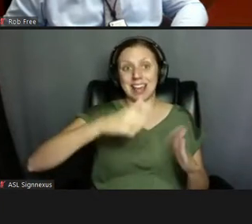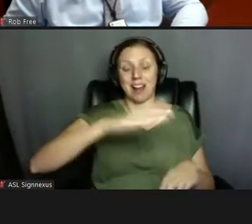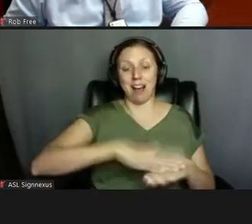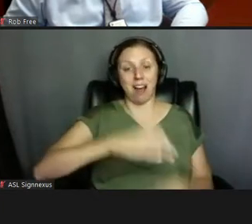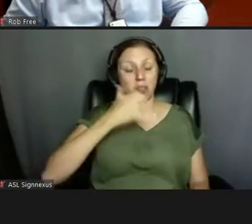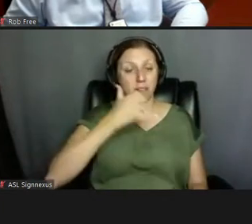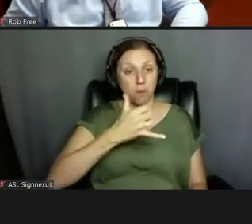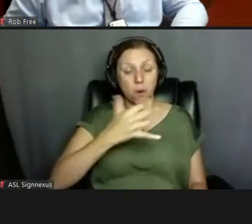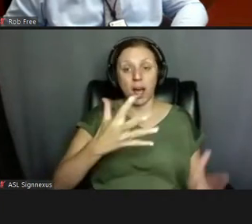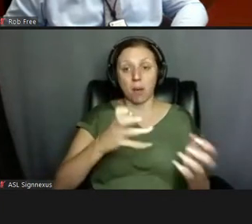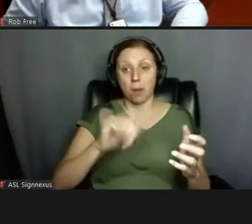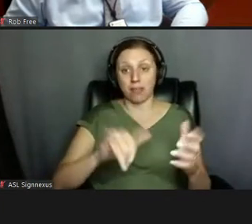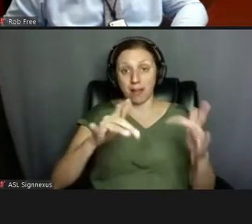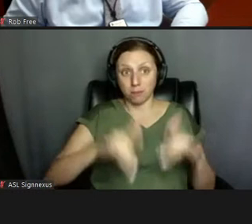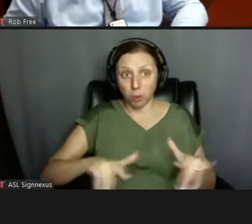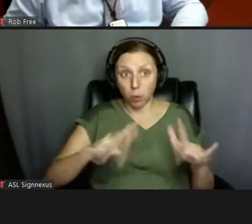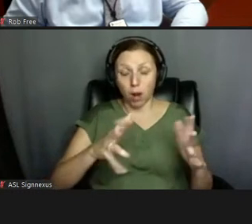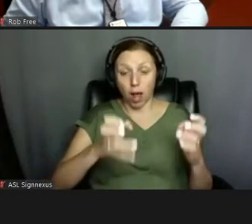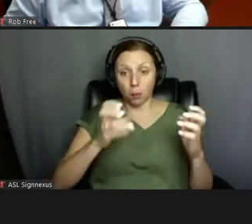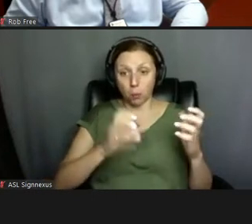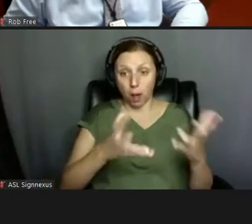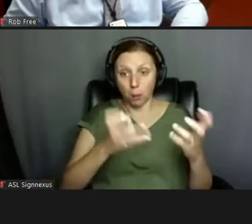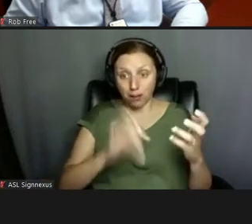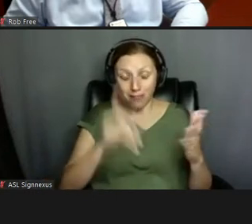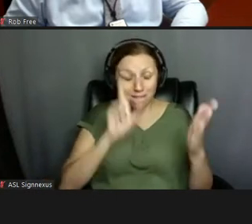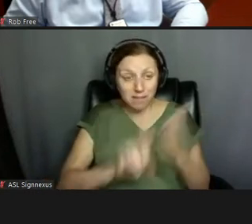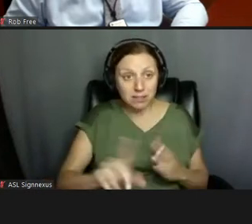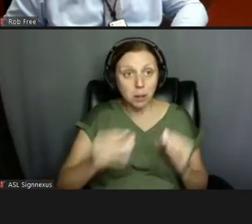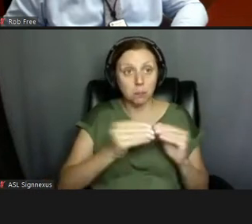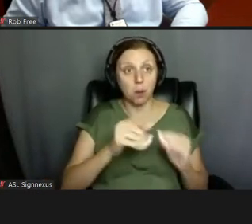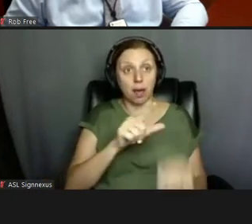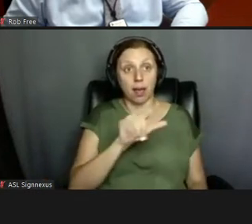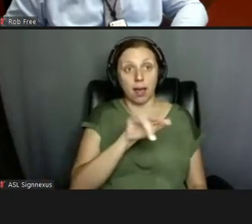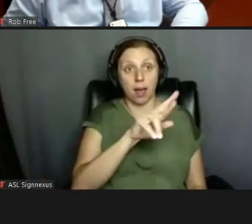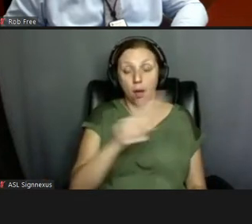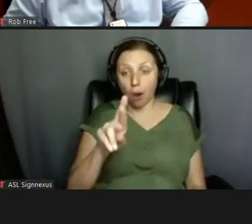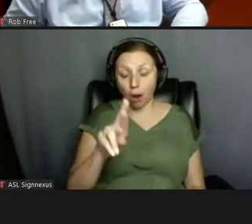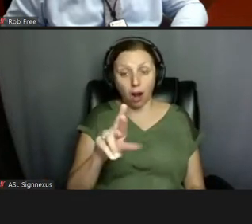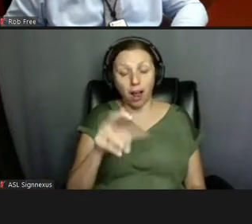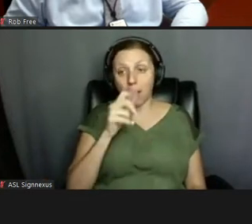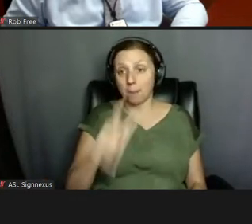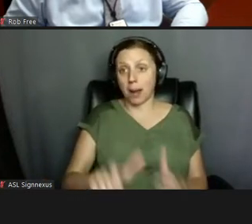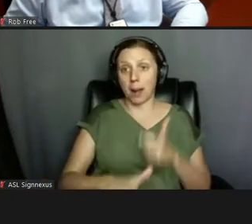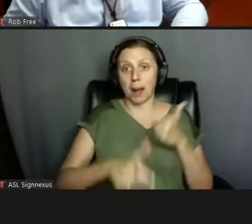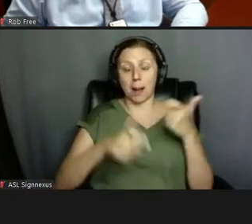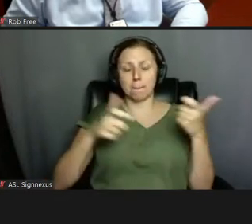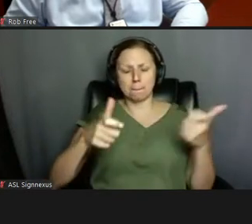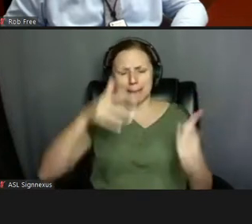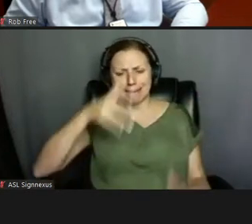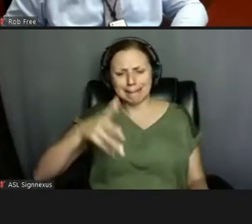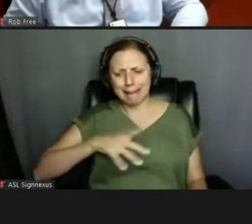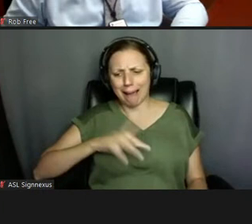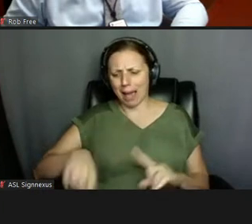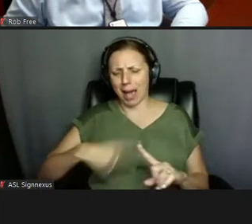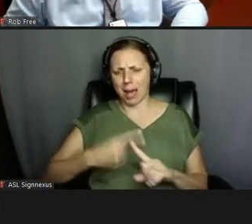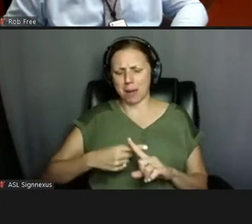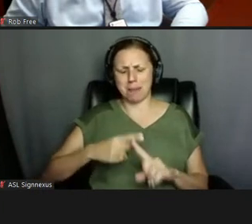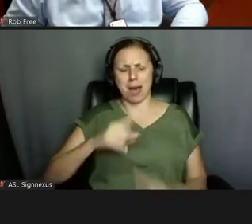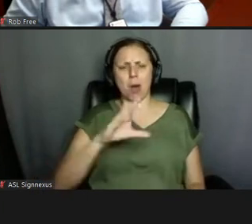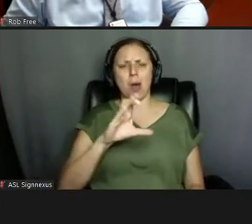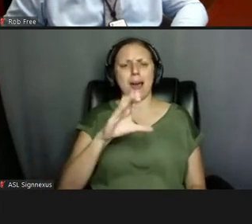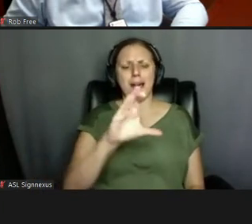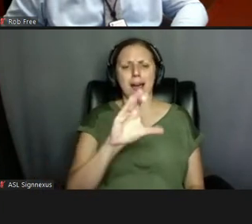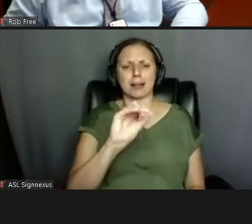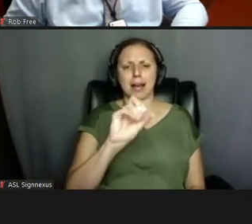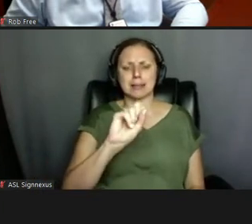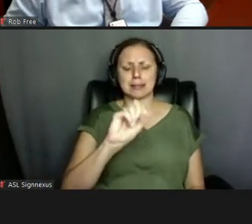want this recorded. I want this looked into by the LIRR. I'm not a big conspiracy guy, but it just doesn't quite add up, to be honest